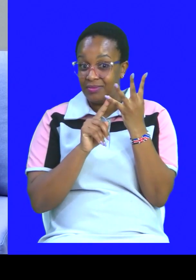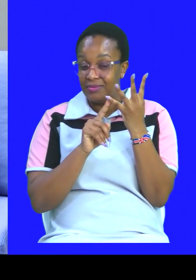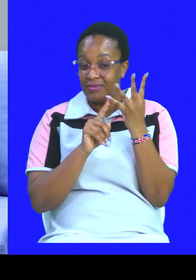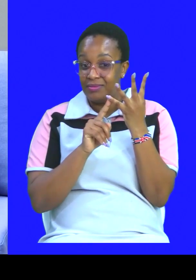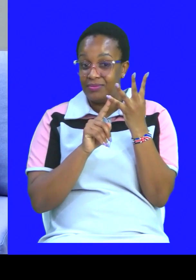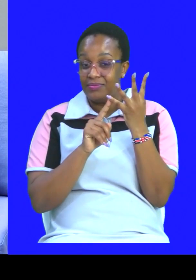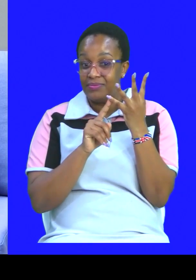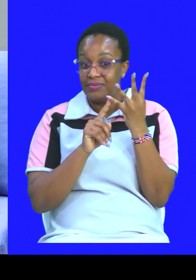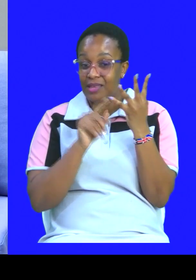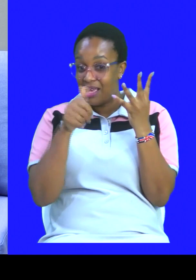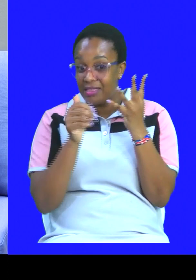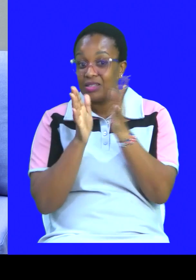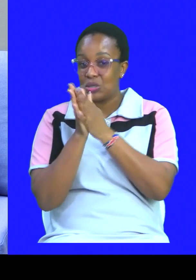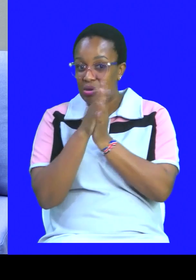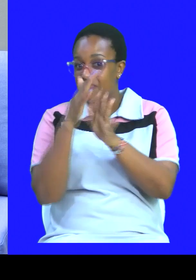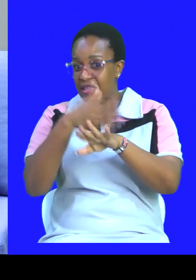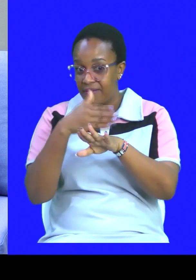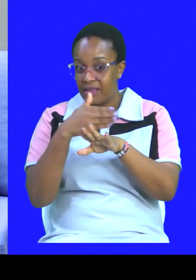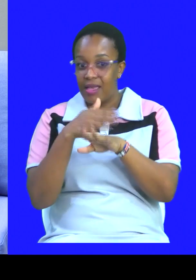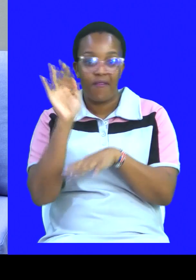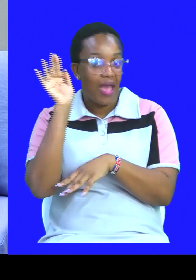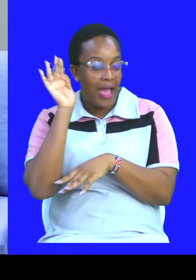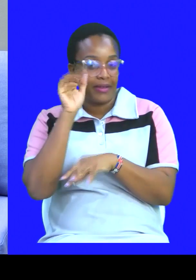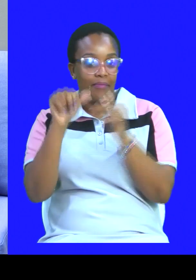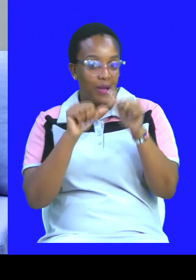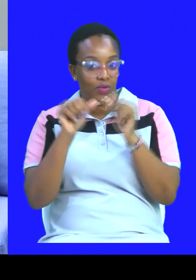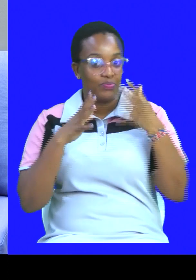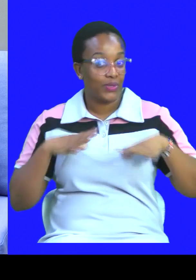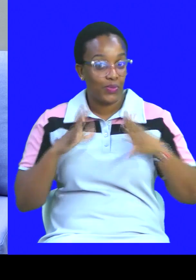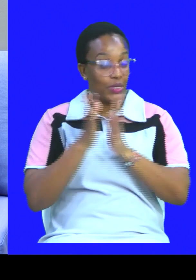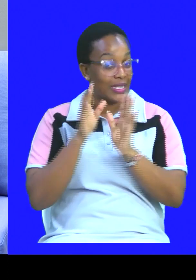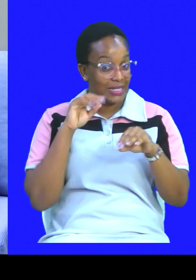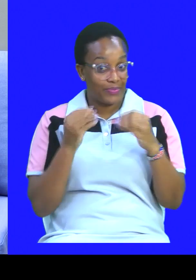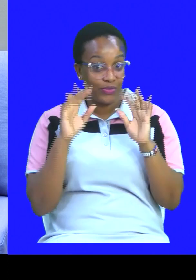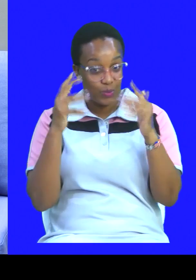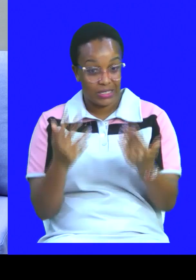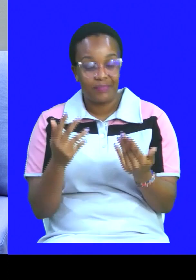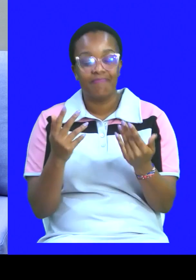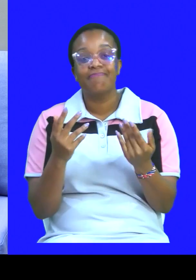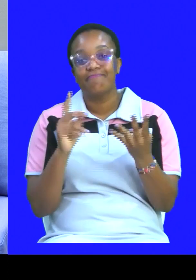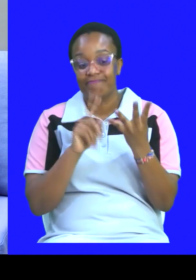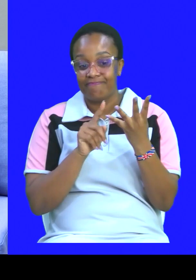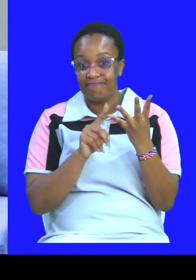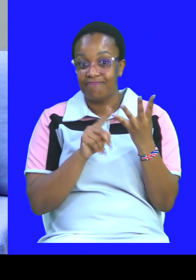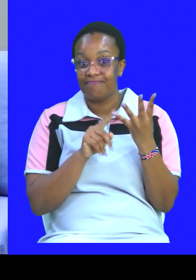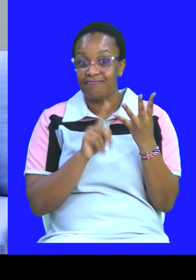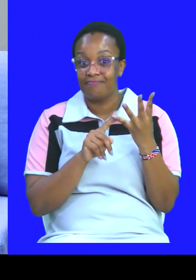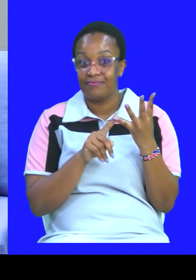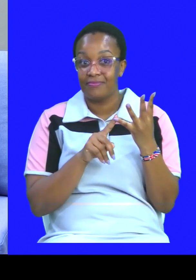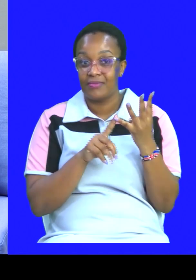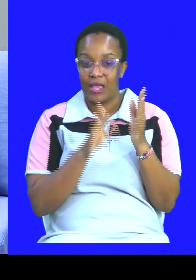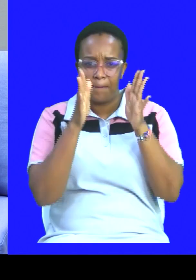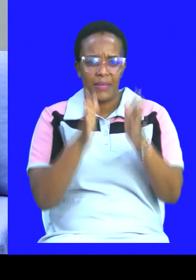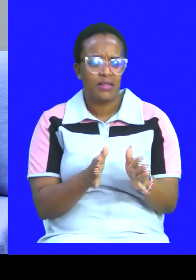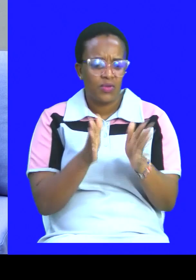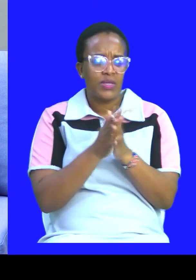the stereotype I have come from, I have come across with is that persons with